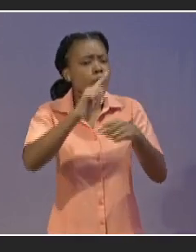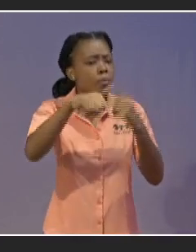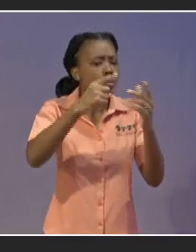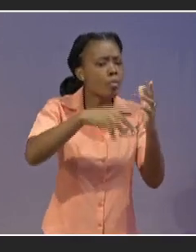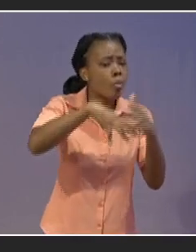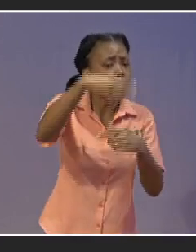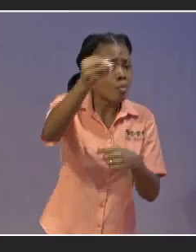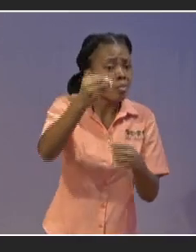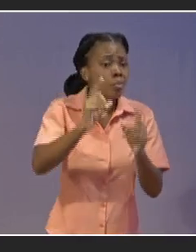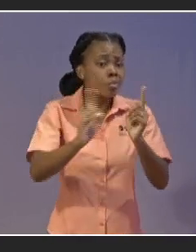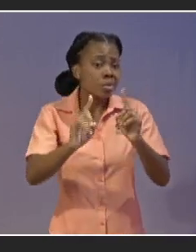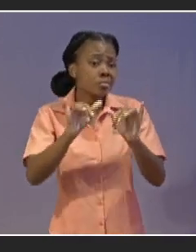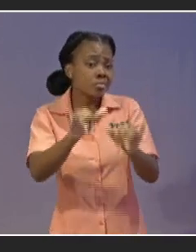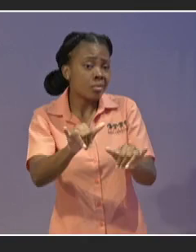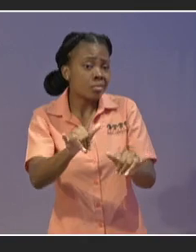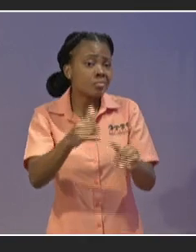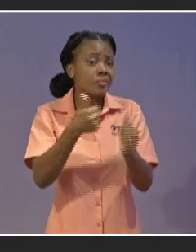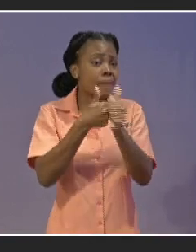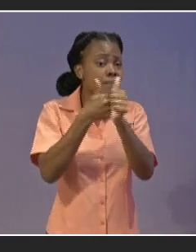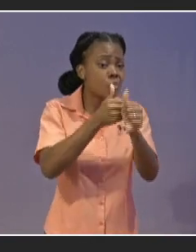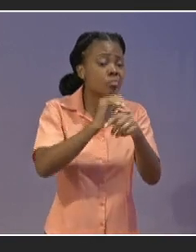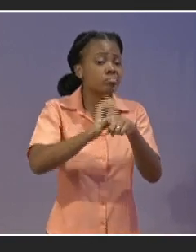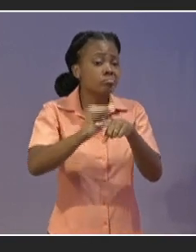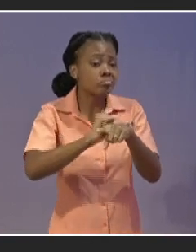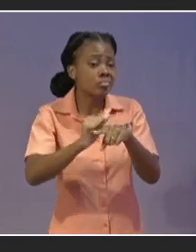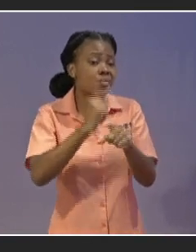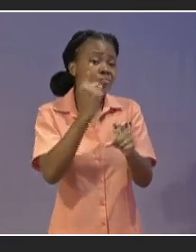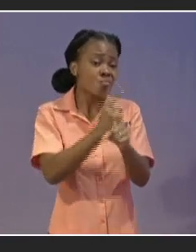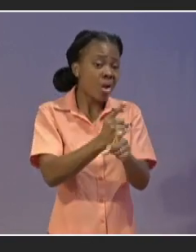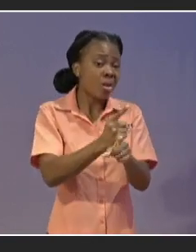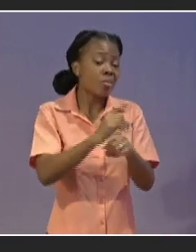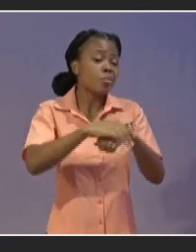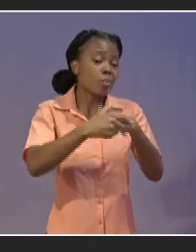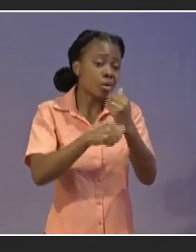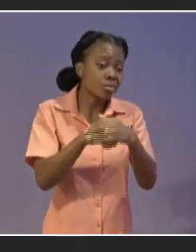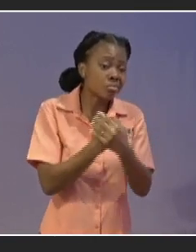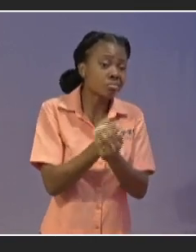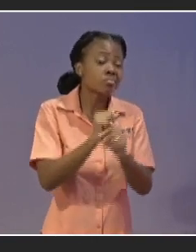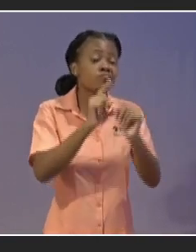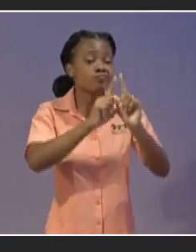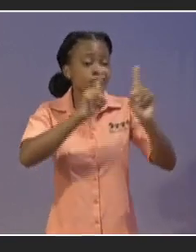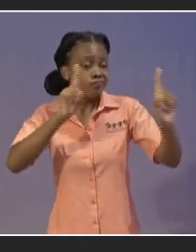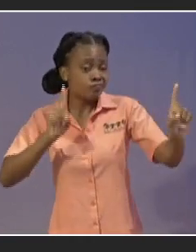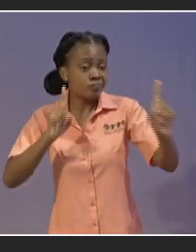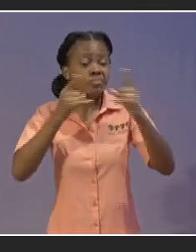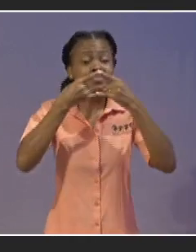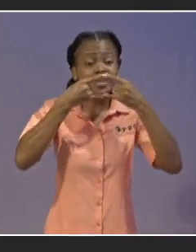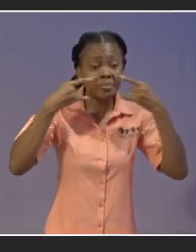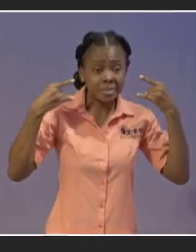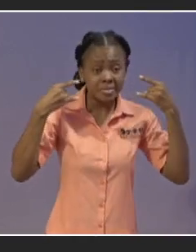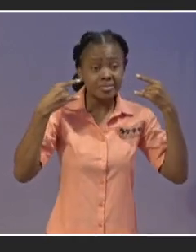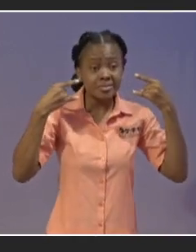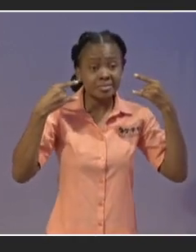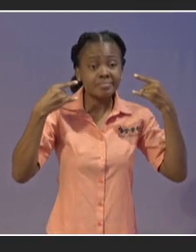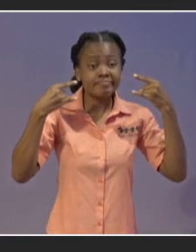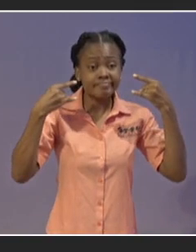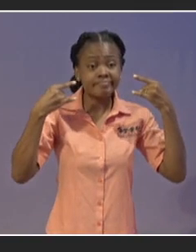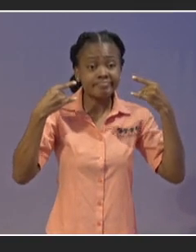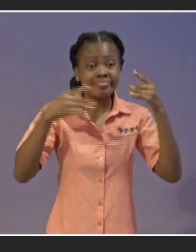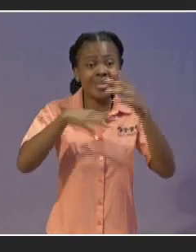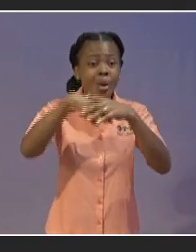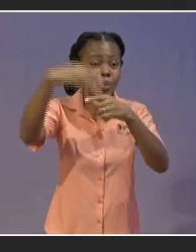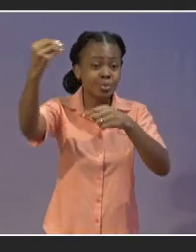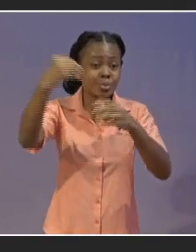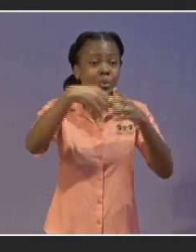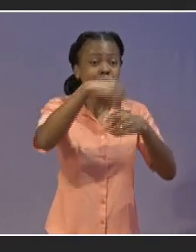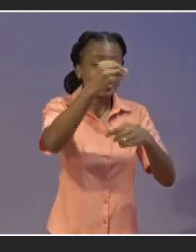hands, wearing their masks, also having physical distancing, including increased ventilation at homes and outdoor